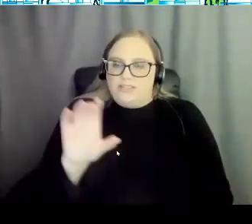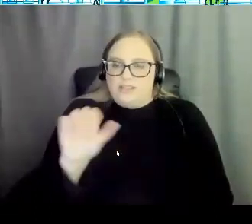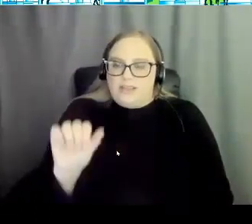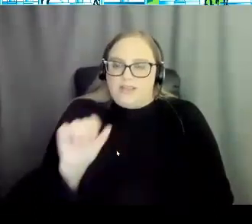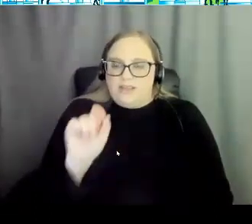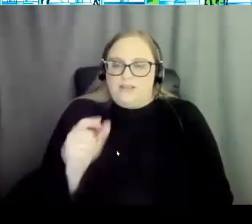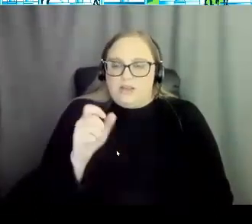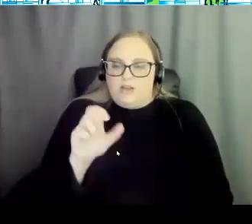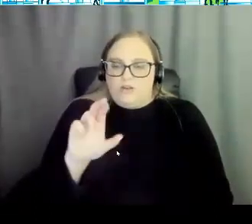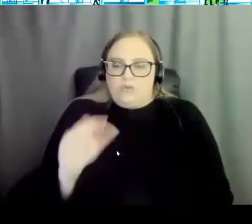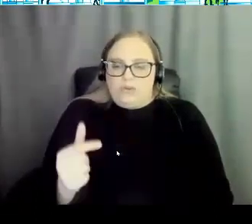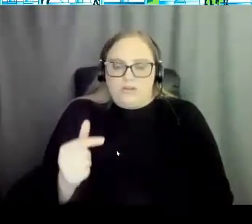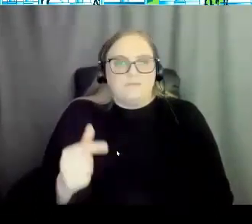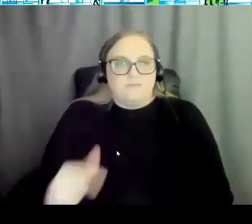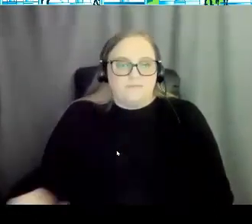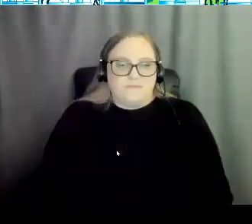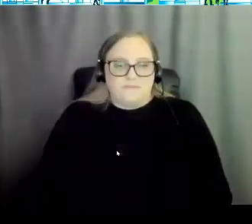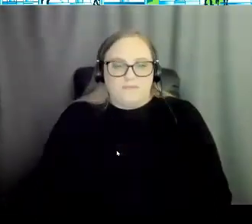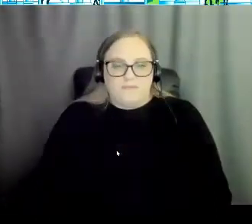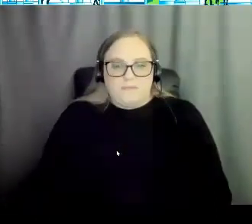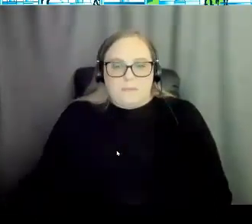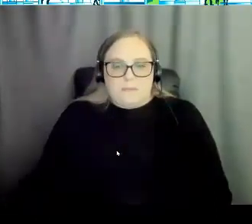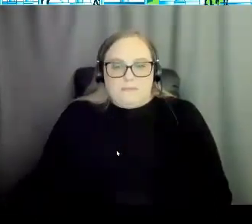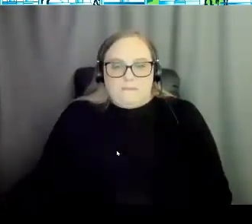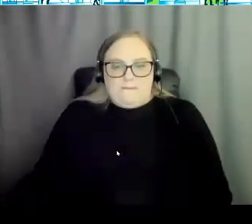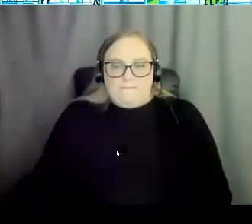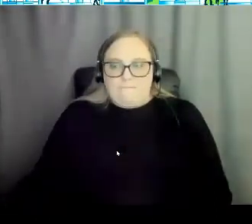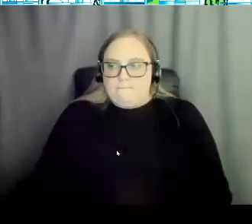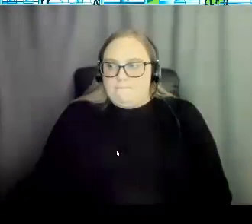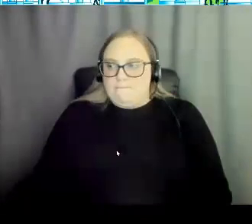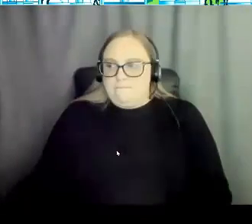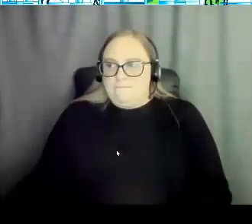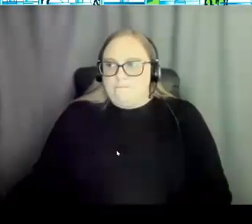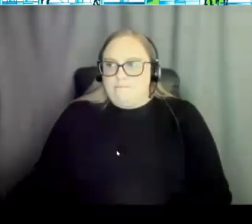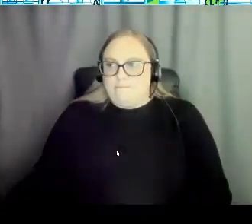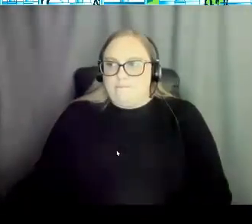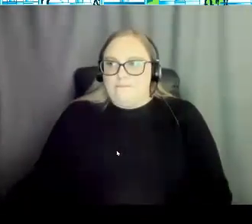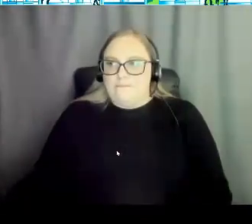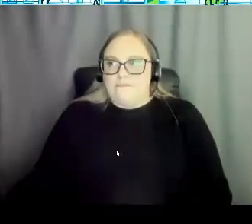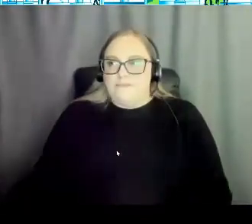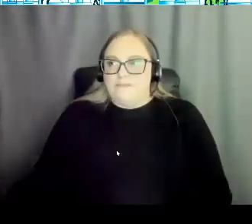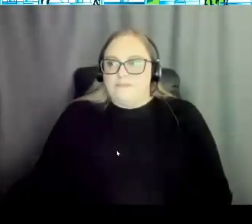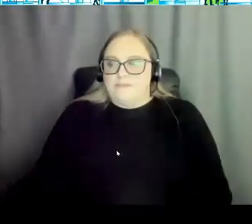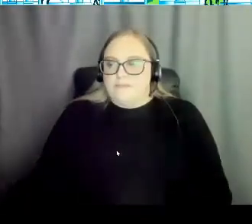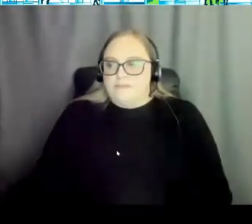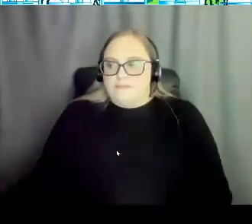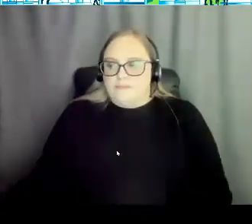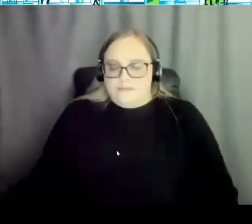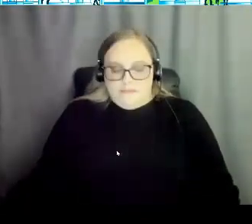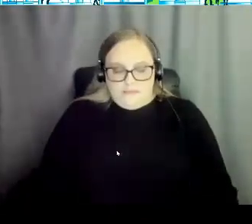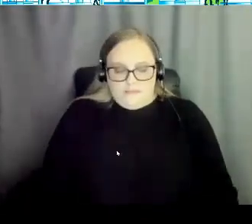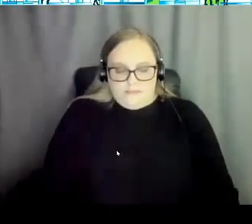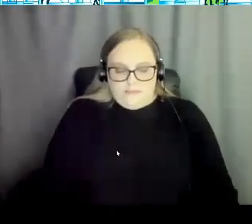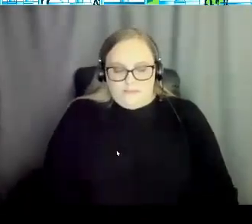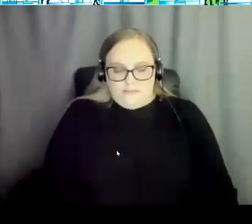www.energyca.org. Right. Okay, so now we have a question for NC